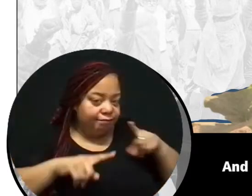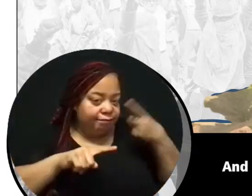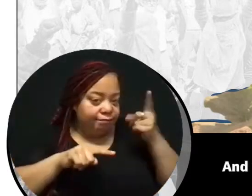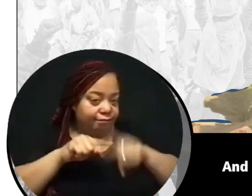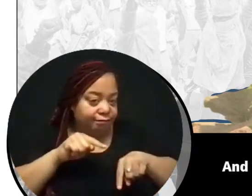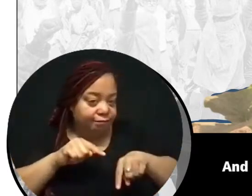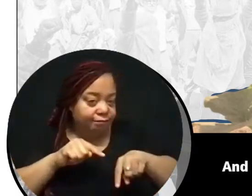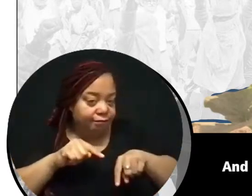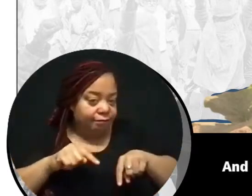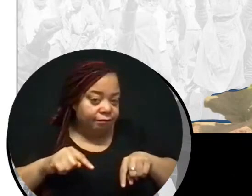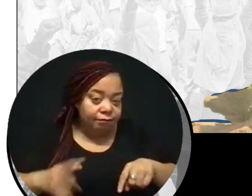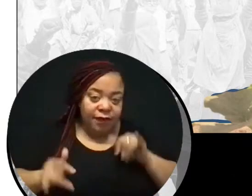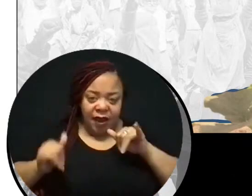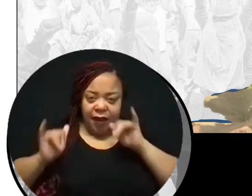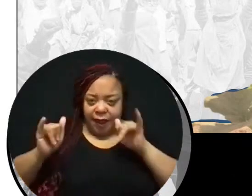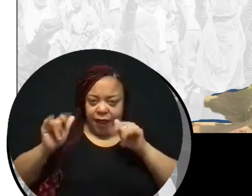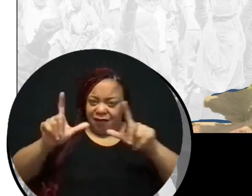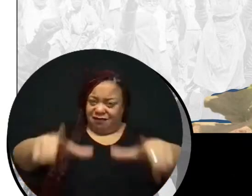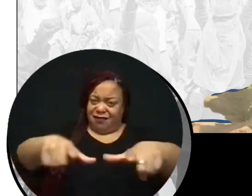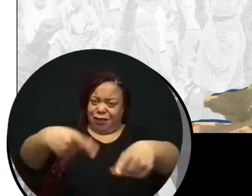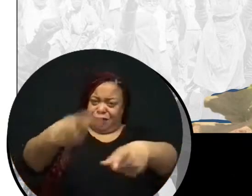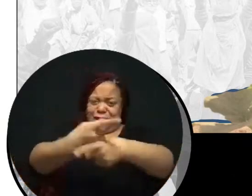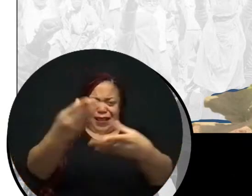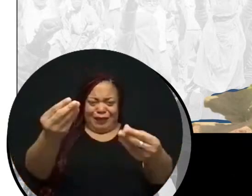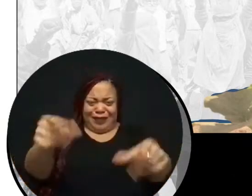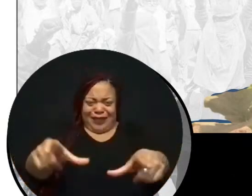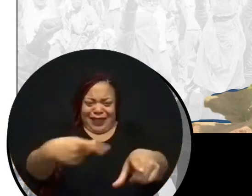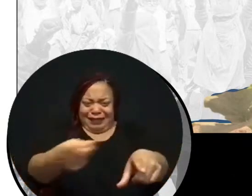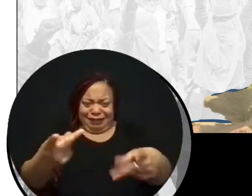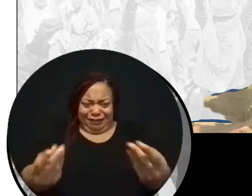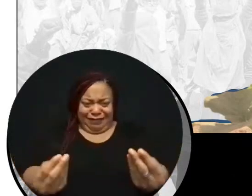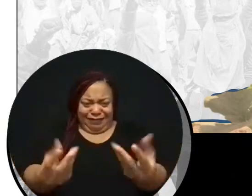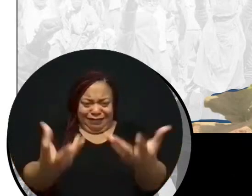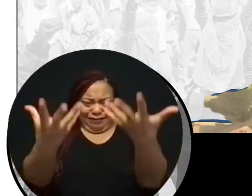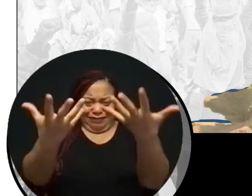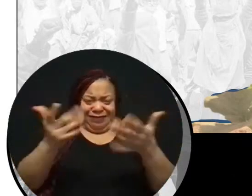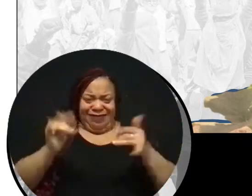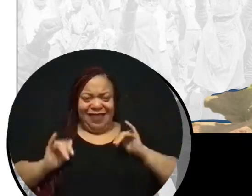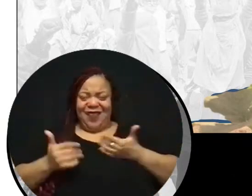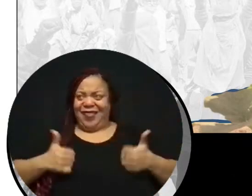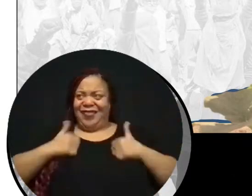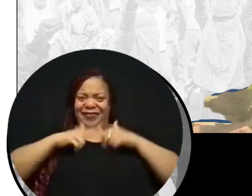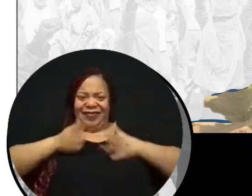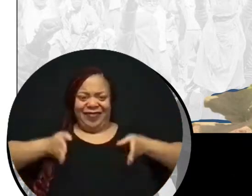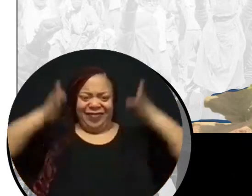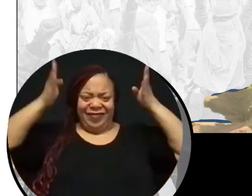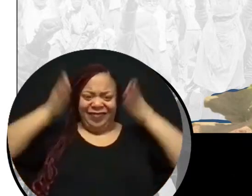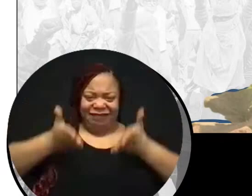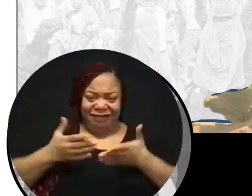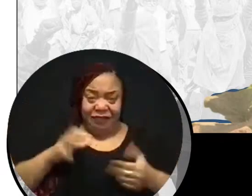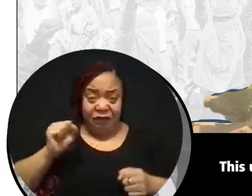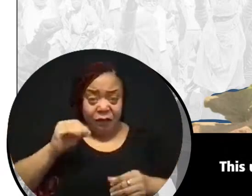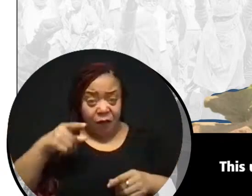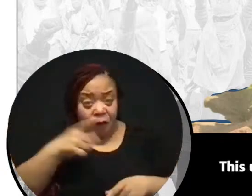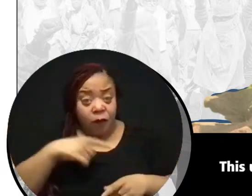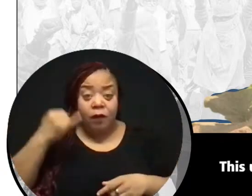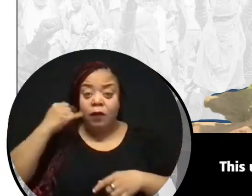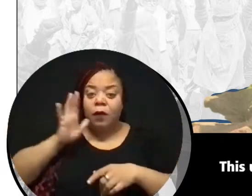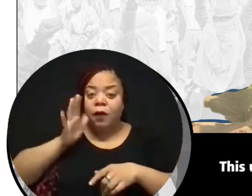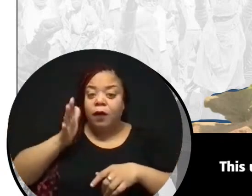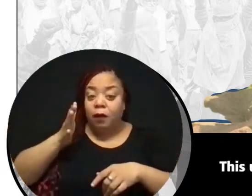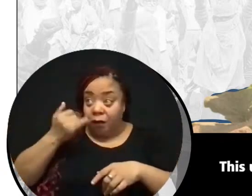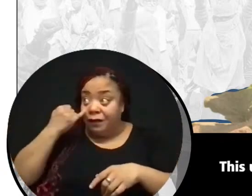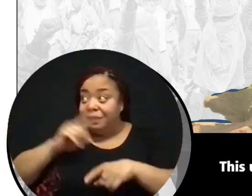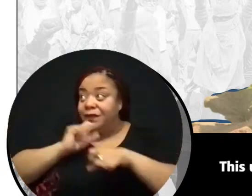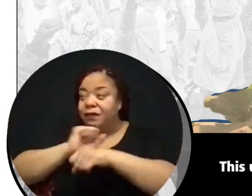found, they would fire them and give them a major infraction. You have 60 seconds remaining. This